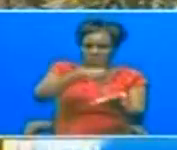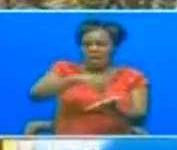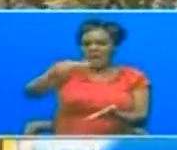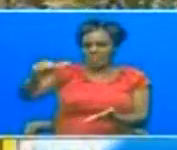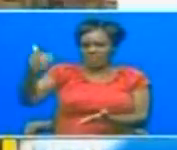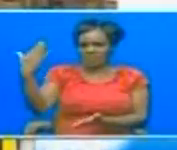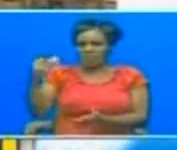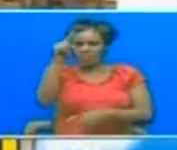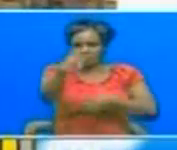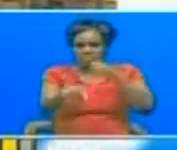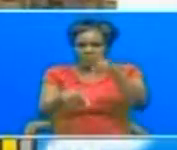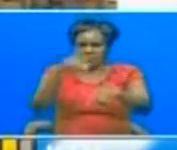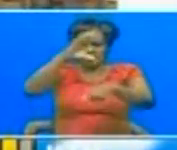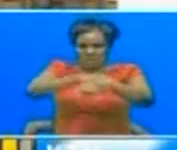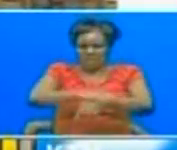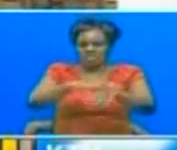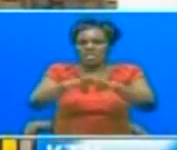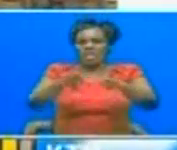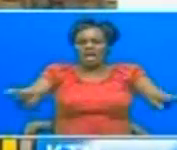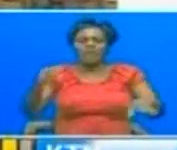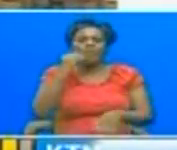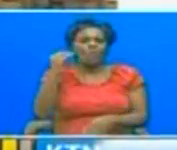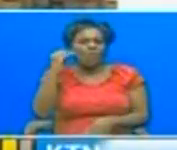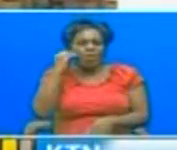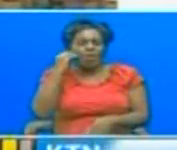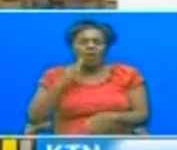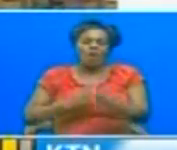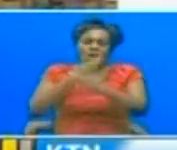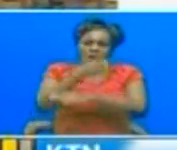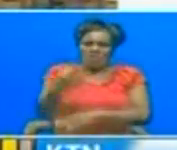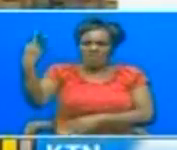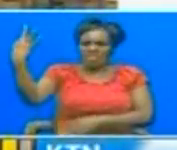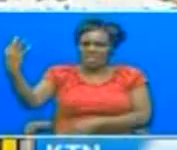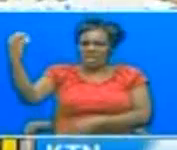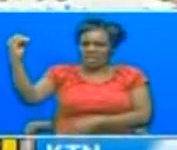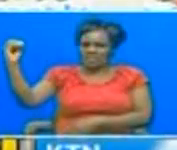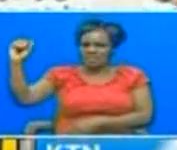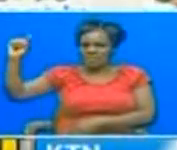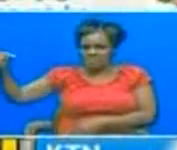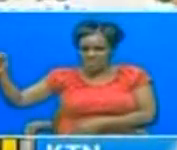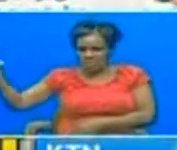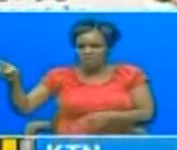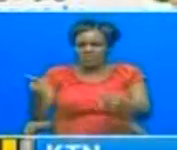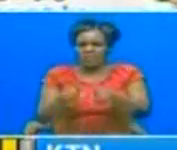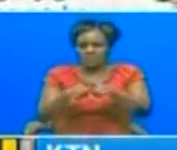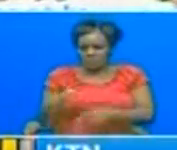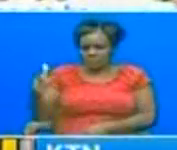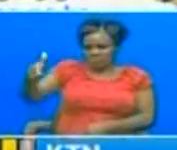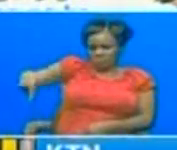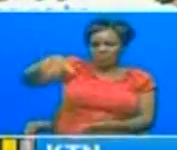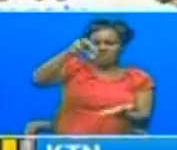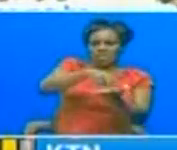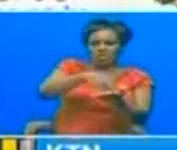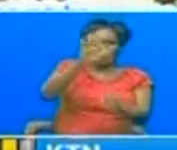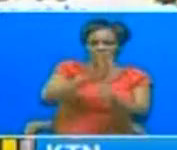things accused of acquiring a palatial home worth over 30 million shillings, operating numerous petrol stations